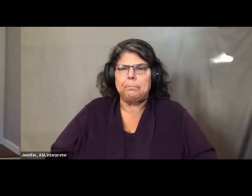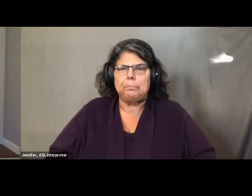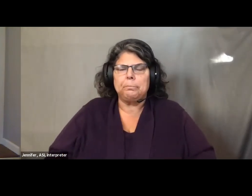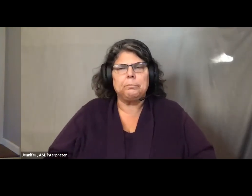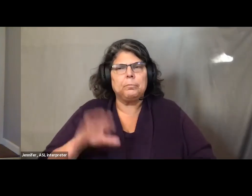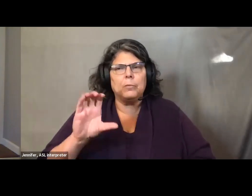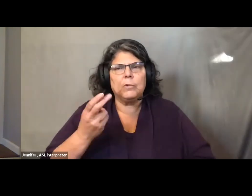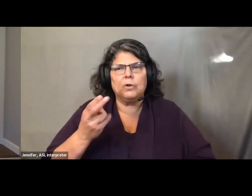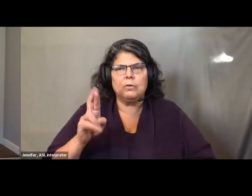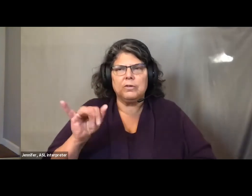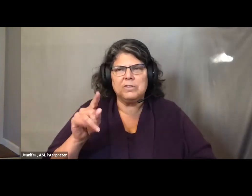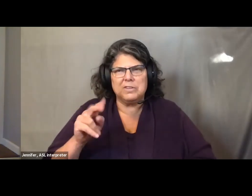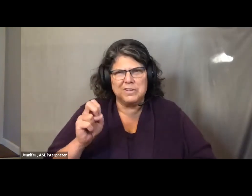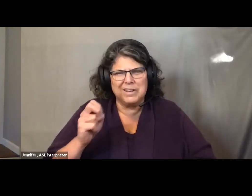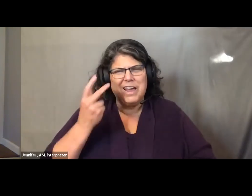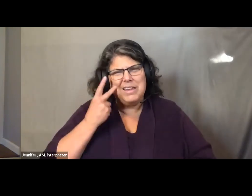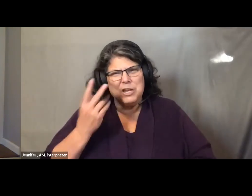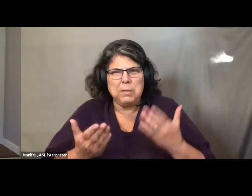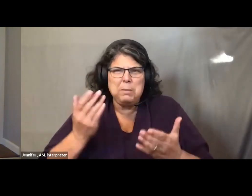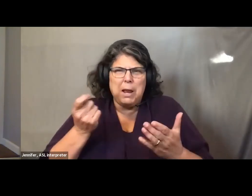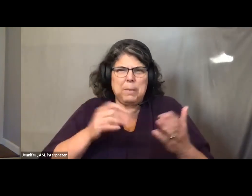Christine, I see a little benefit, and maybe